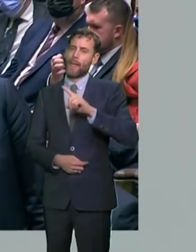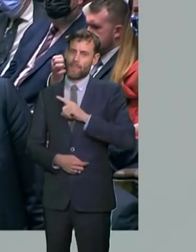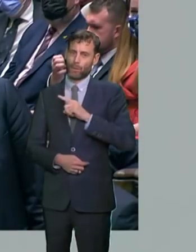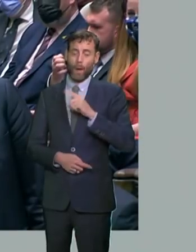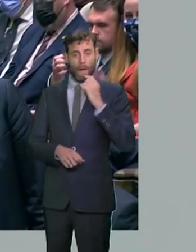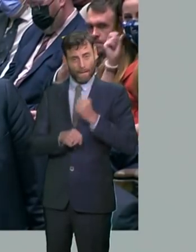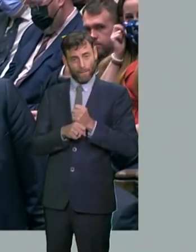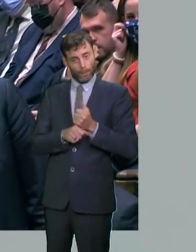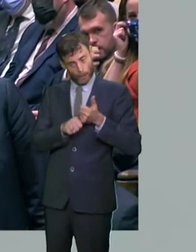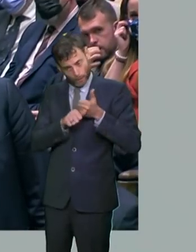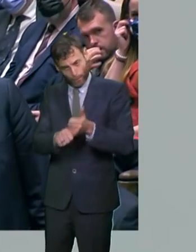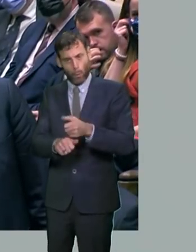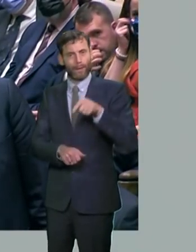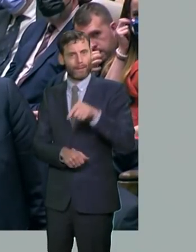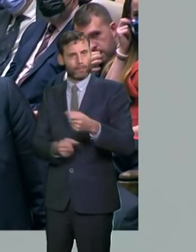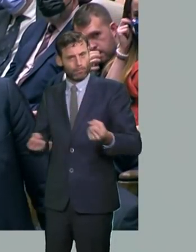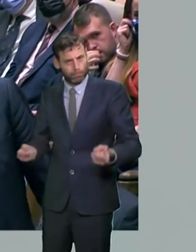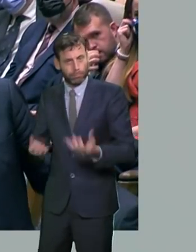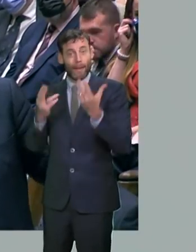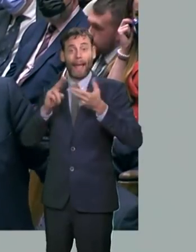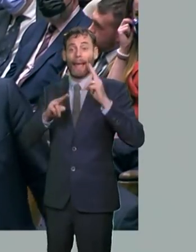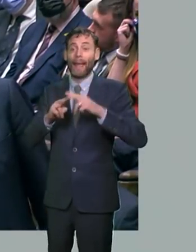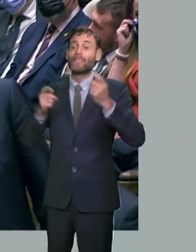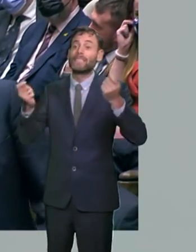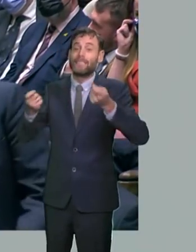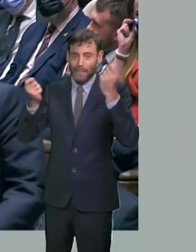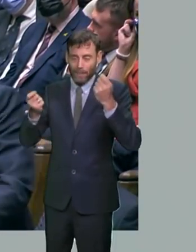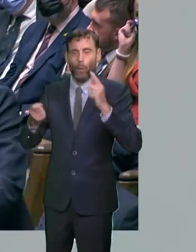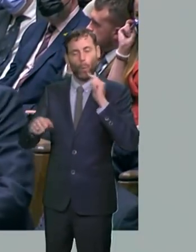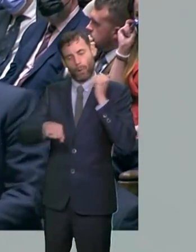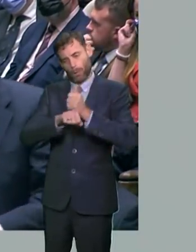Start for Life. And yes, if it works, Mr. Speaker, we will roll it out across the country.